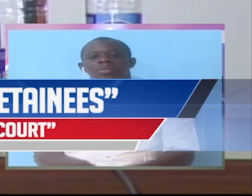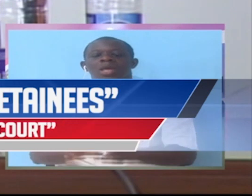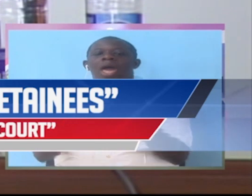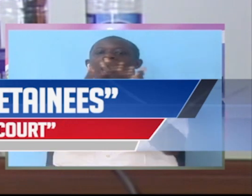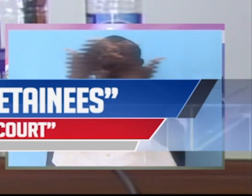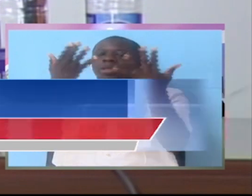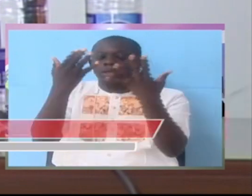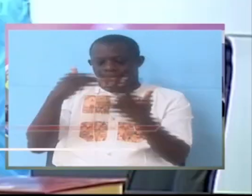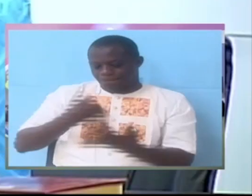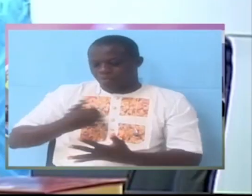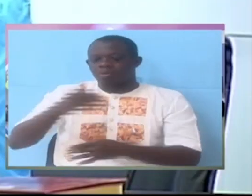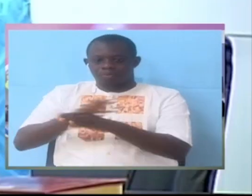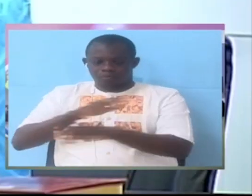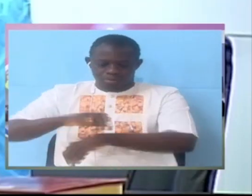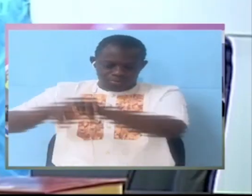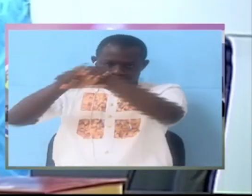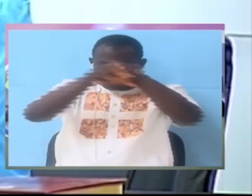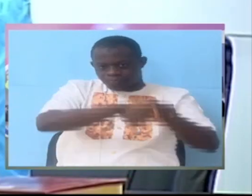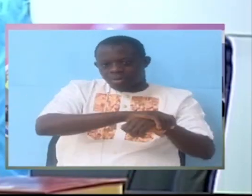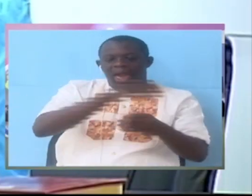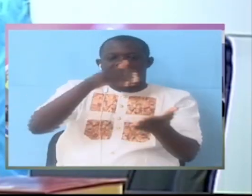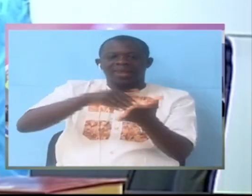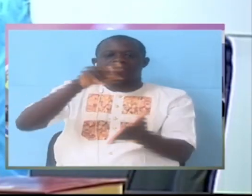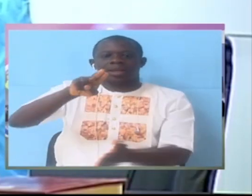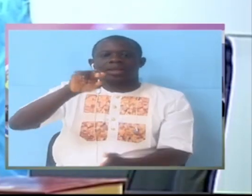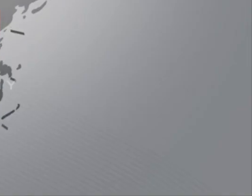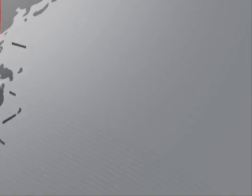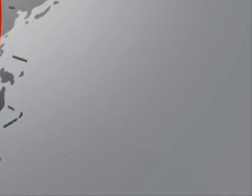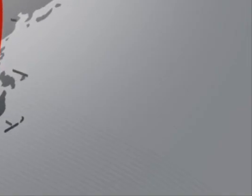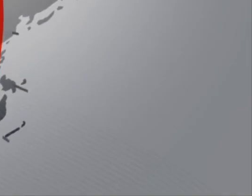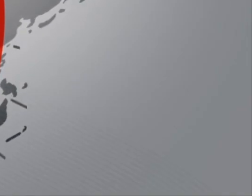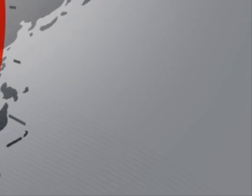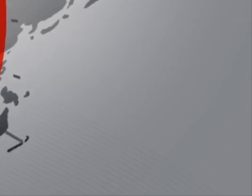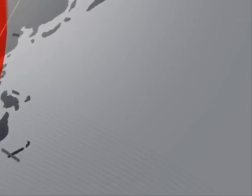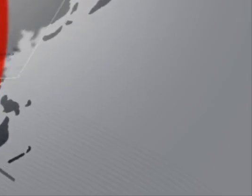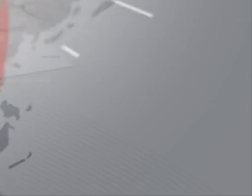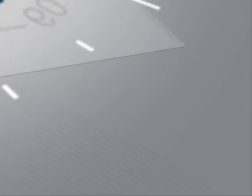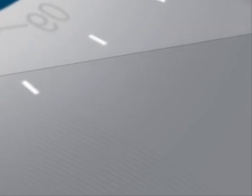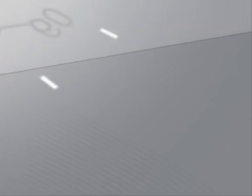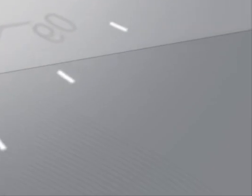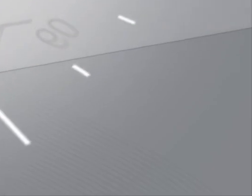2014. Reporting for QTV News, I am Omar P. Jallo.